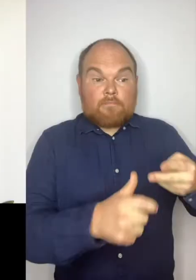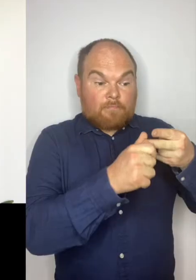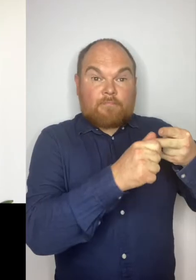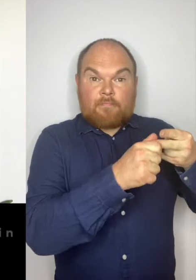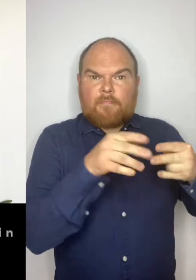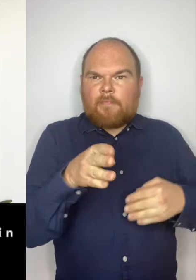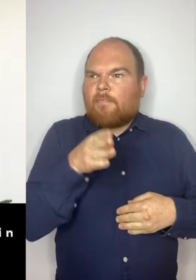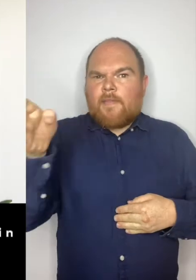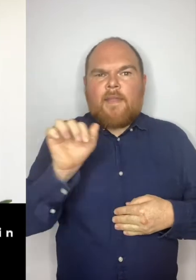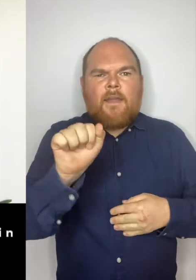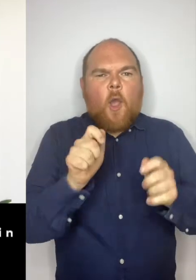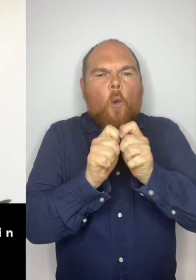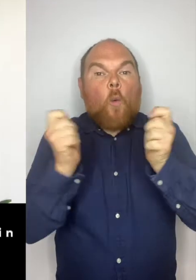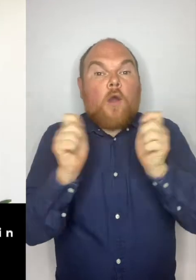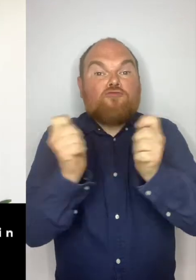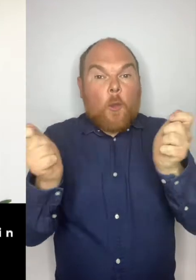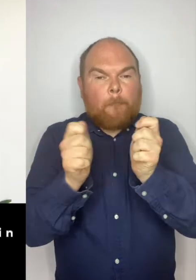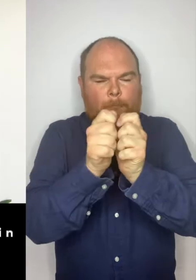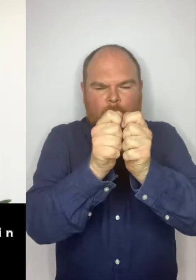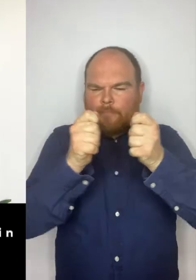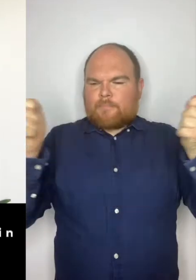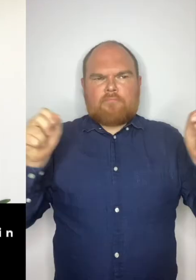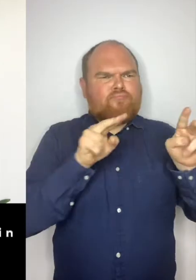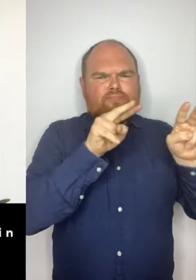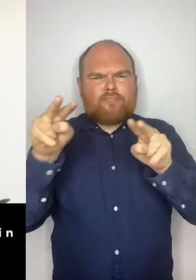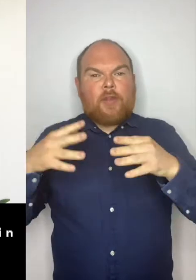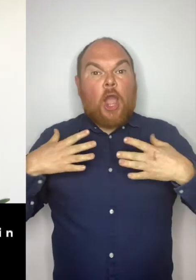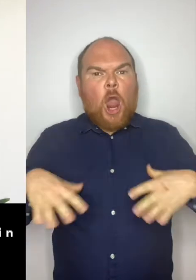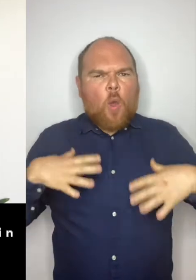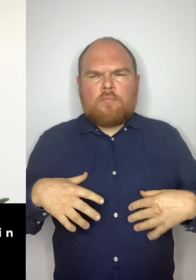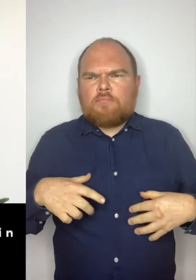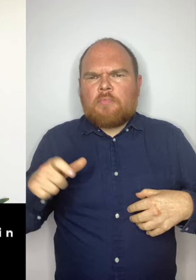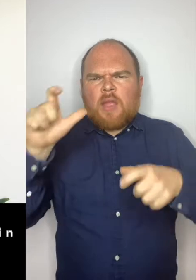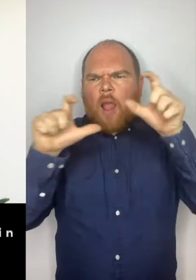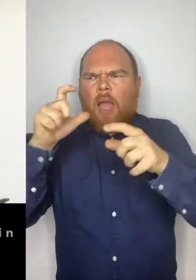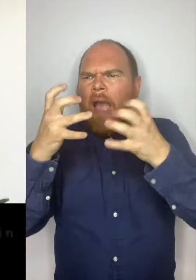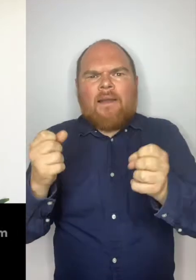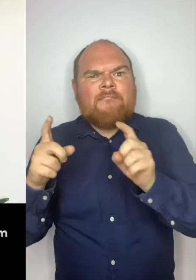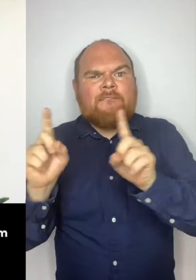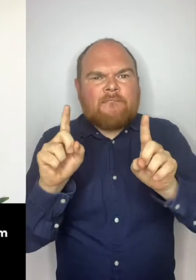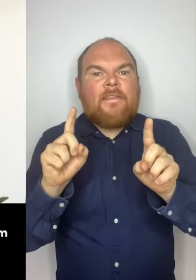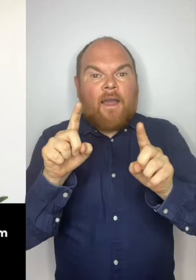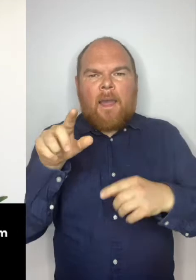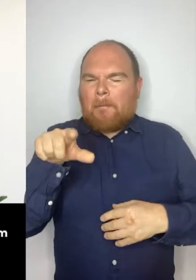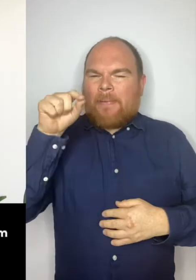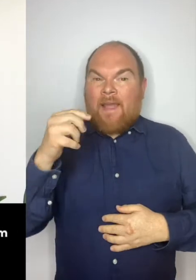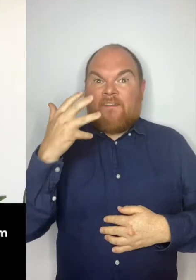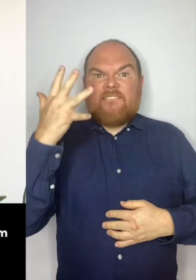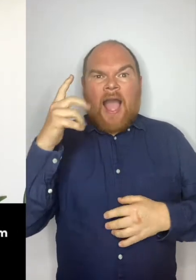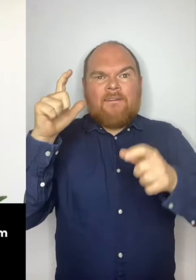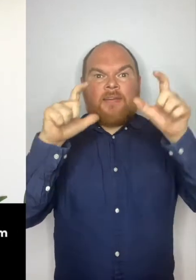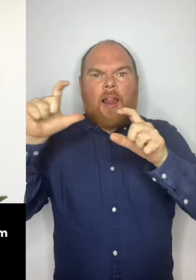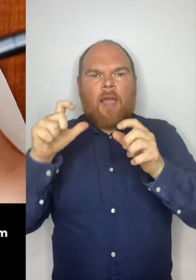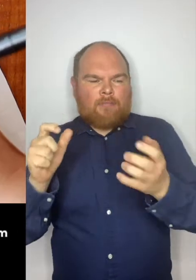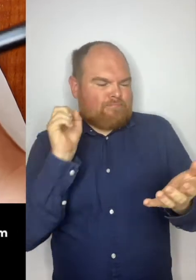Step 2. Have a look in your wardrobe. What colour clothes have you got in there? Pick 5